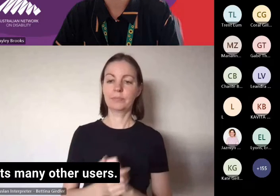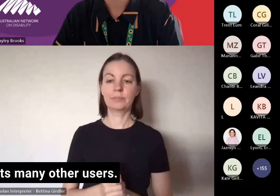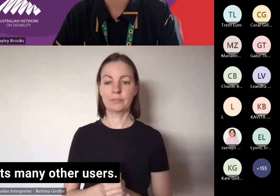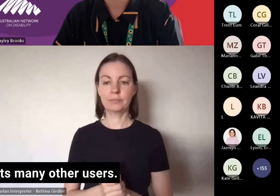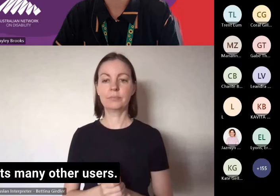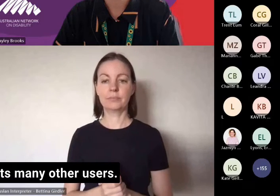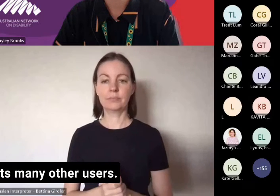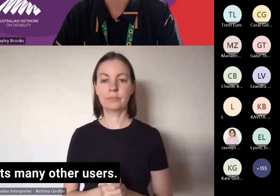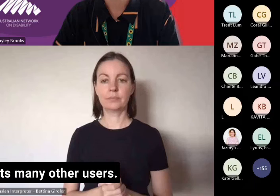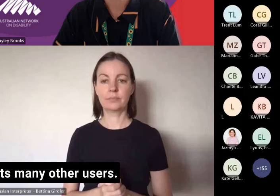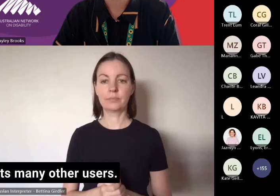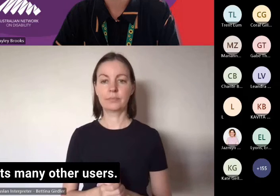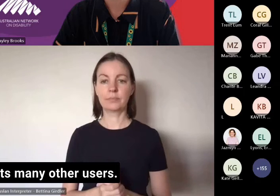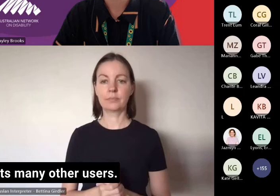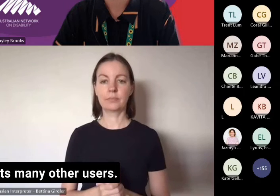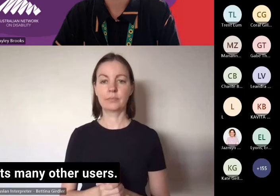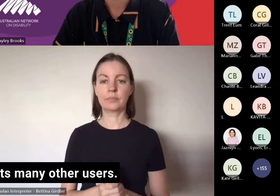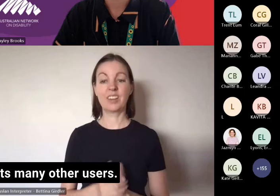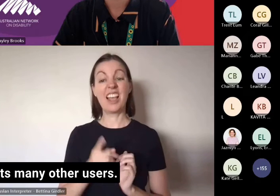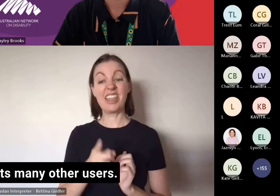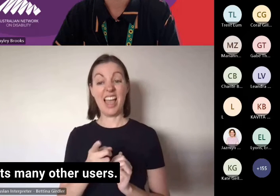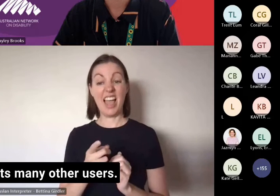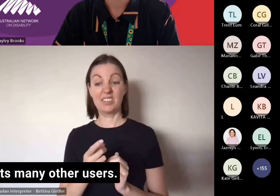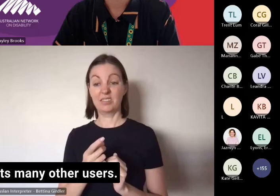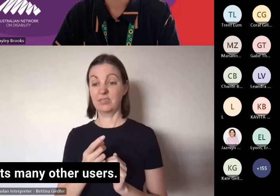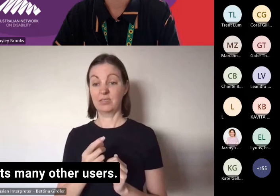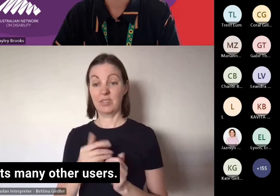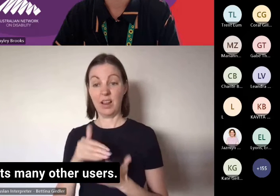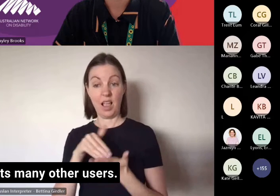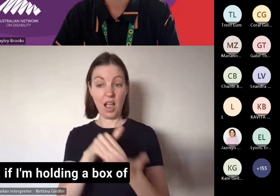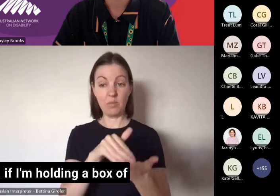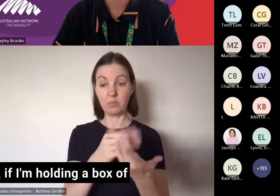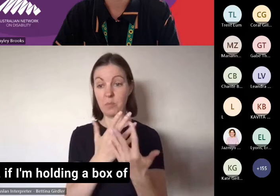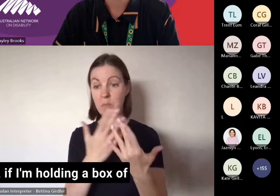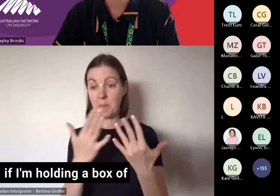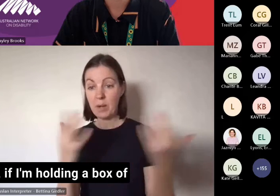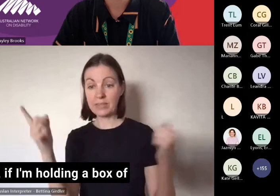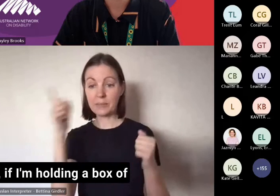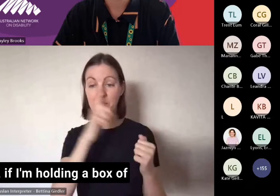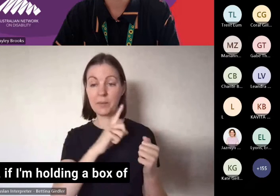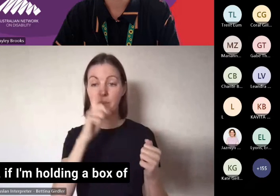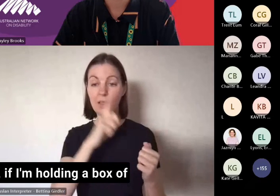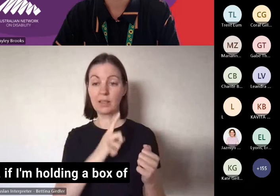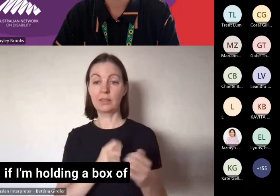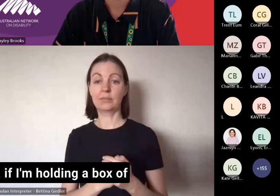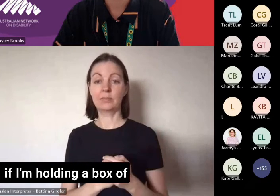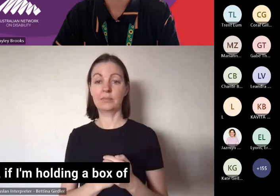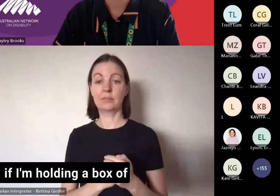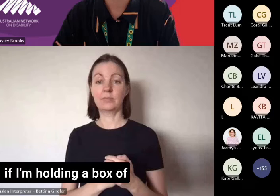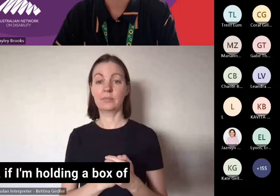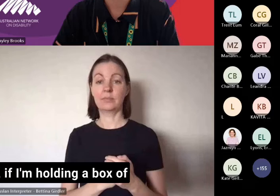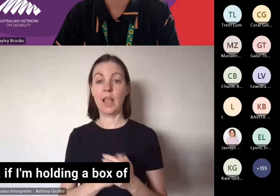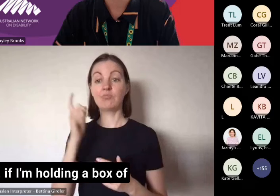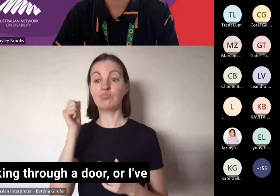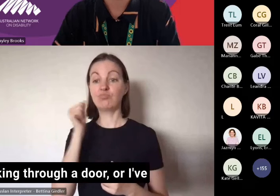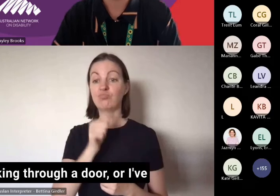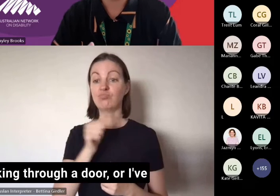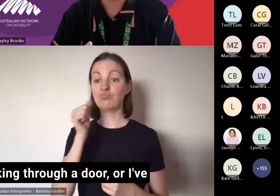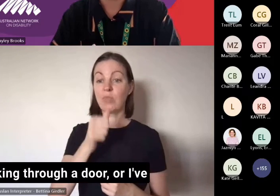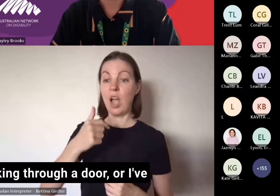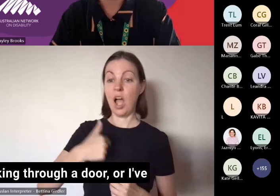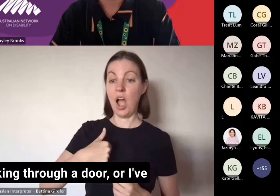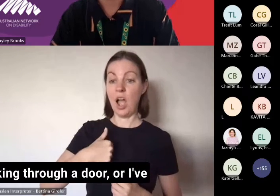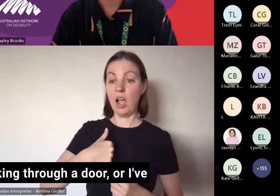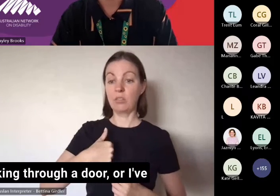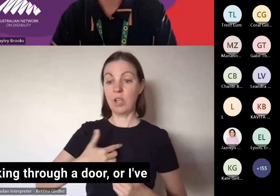things also supports many other users. Like you said, if I'm holding a box of files